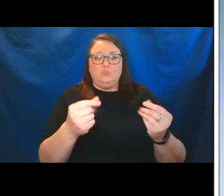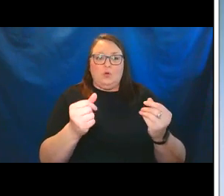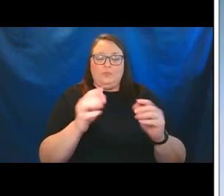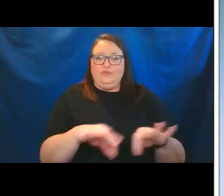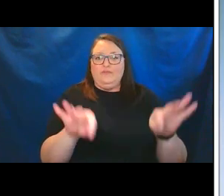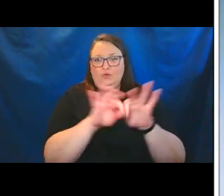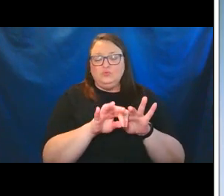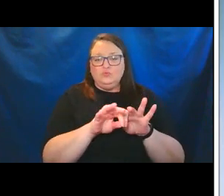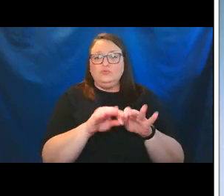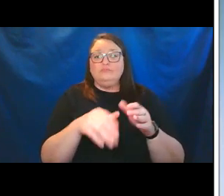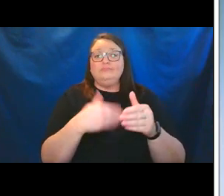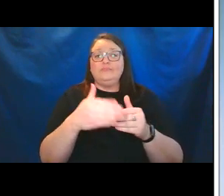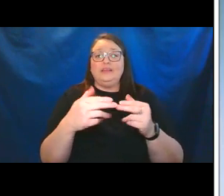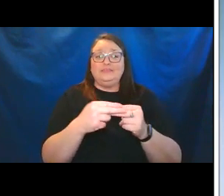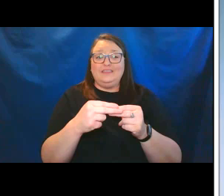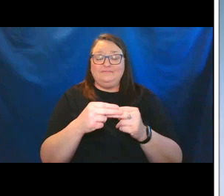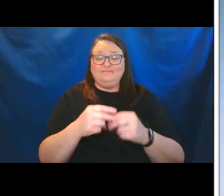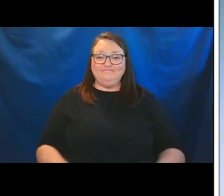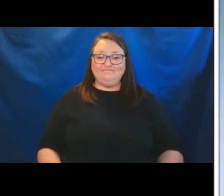Next